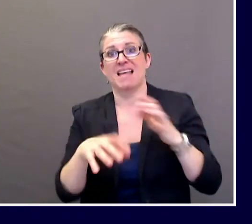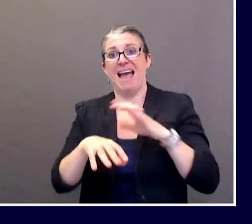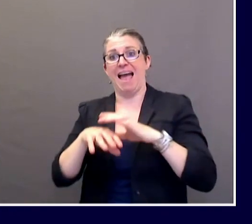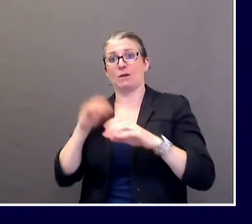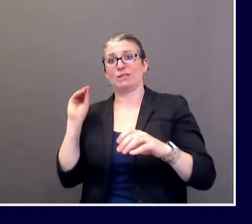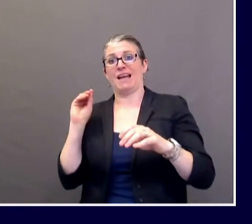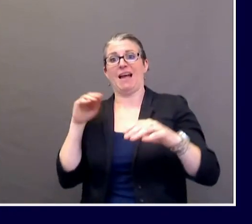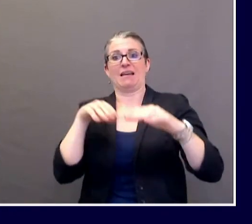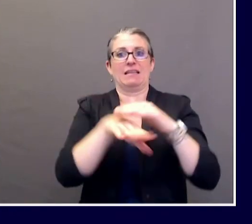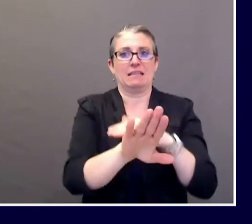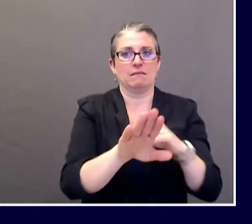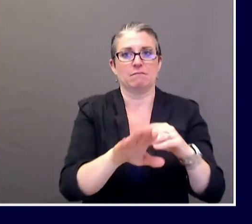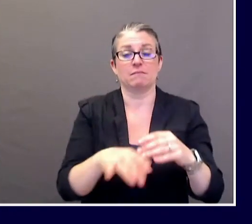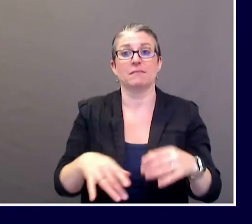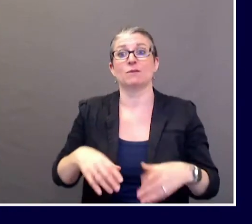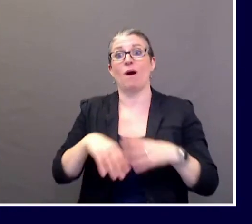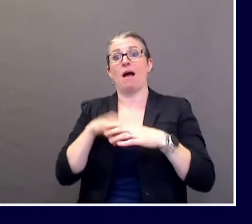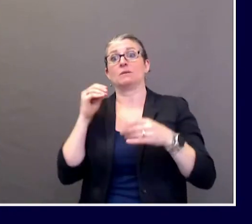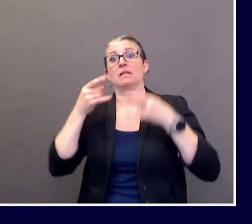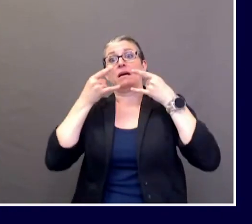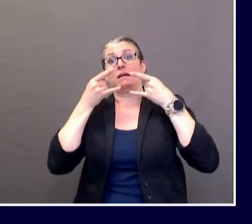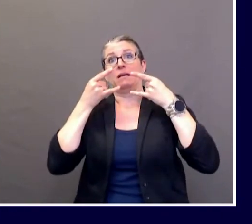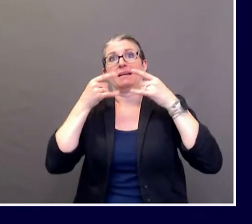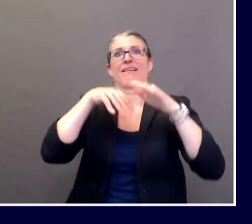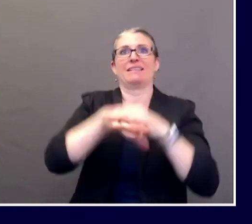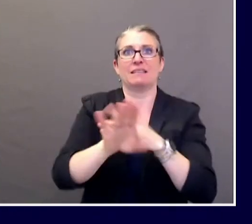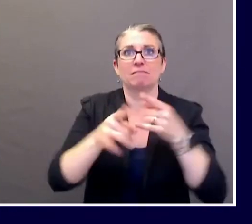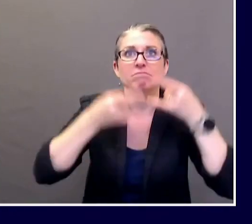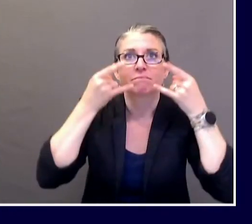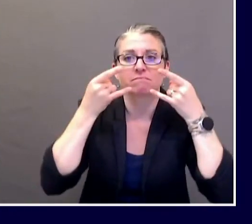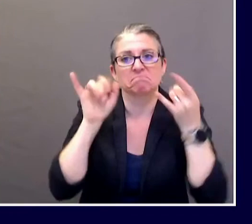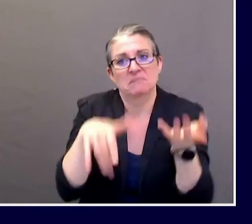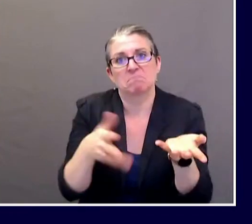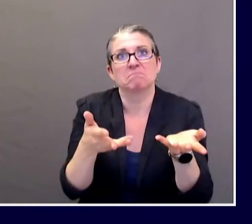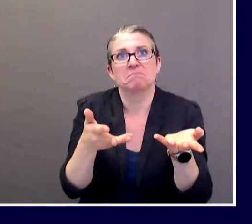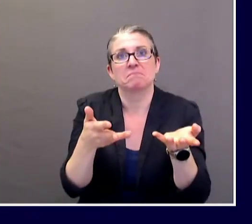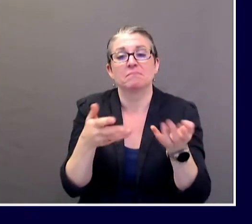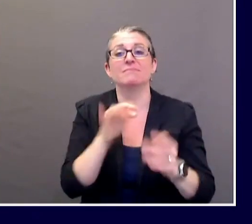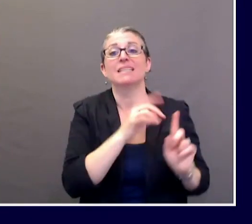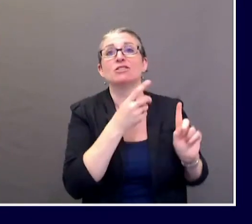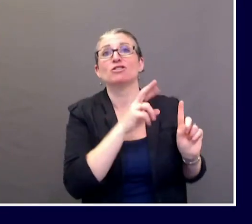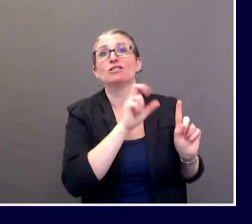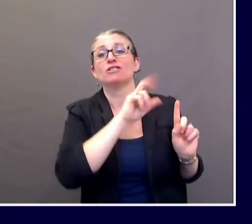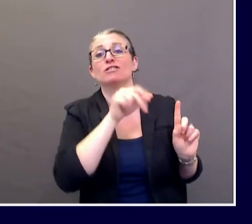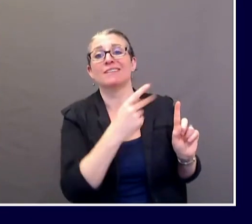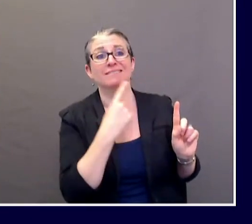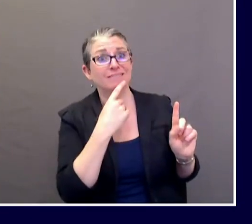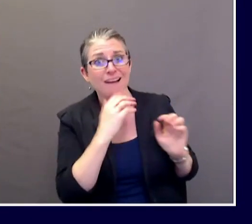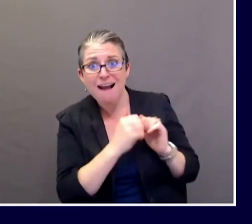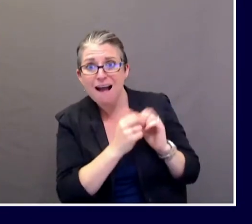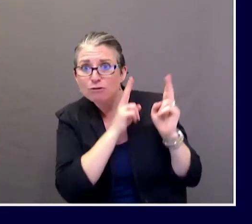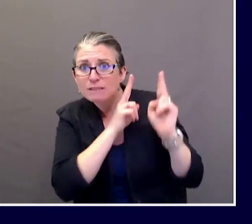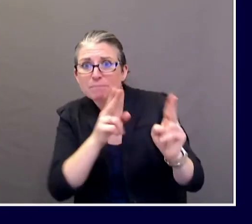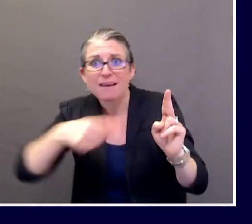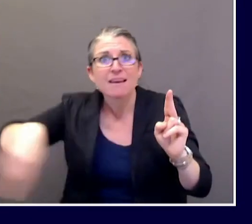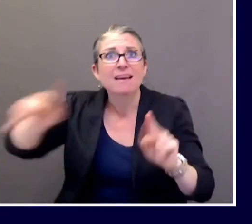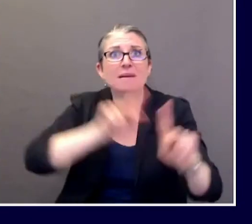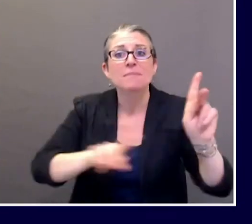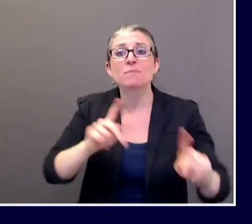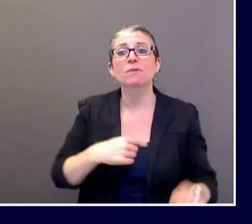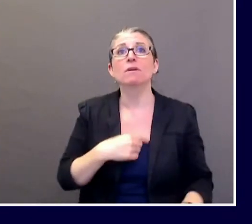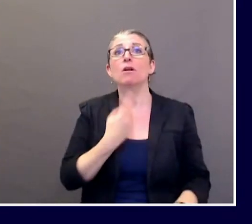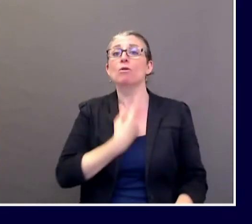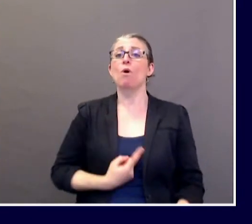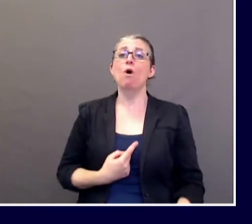respectful thing, as Dr. Shah said, to wear a mask, and it will also help prevent those very rare breakthrough cases or other types